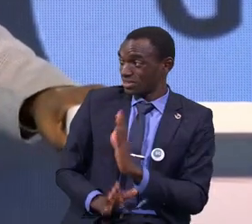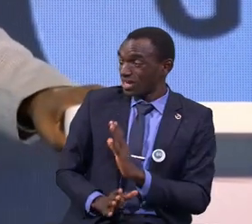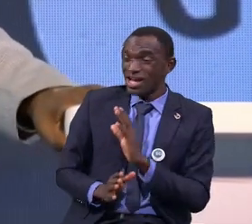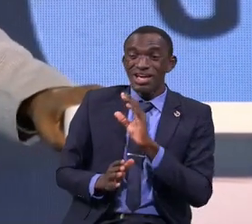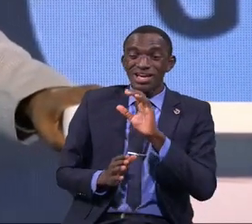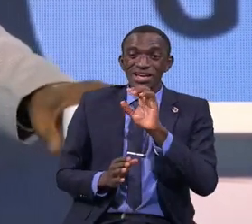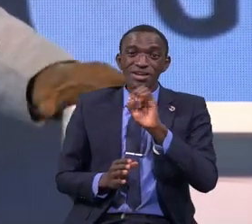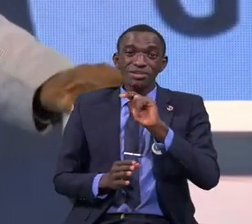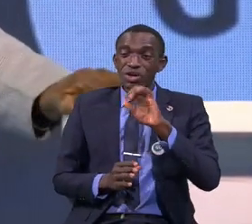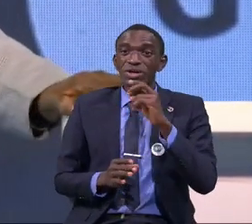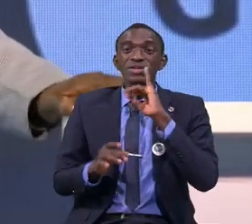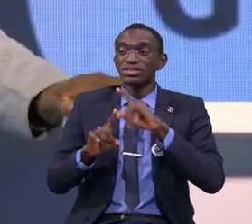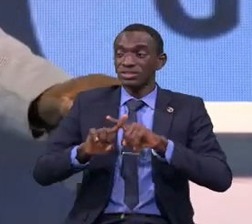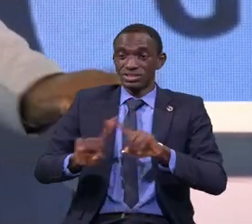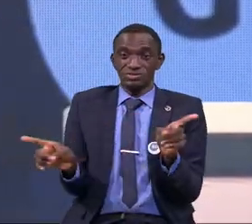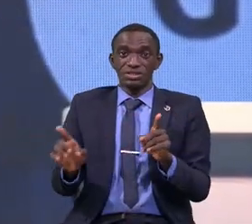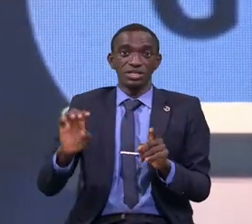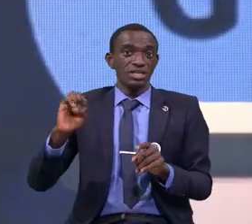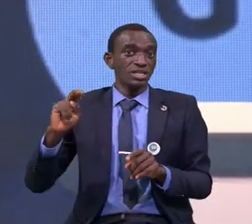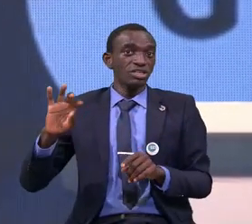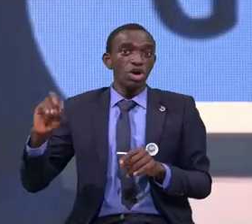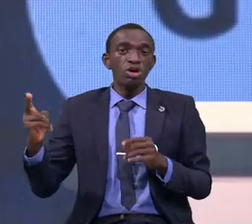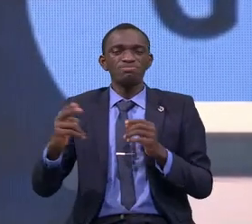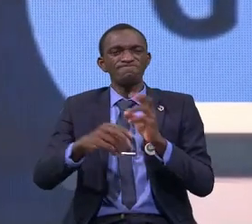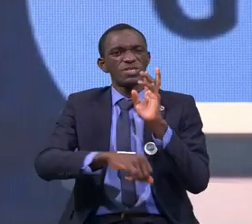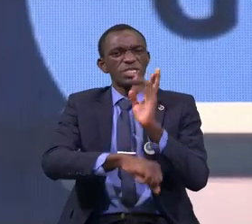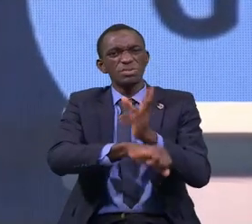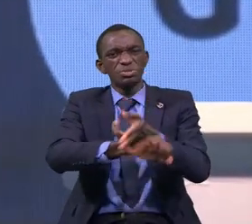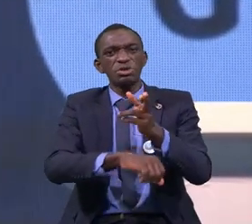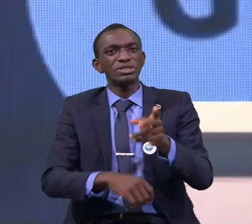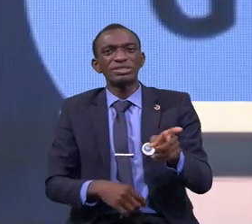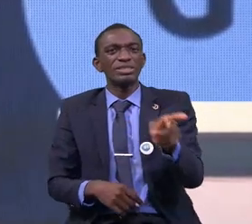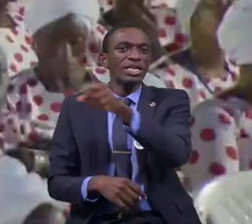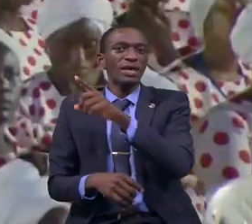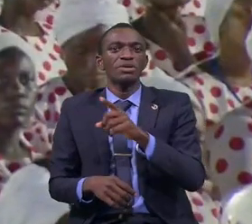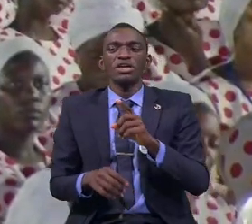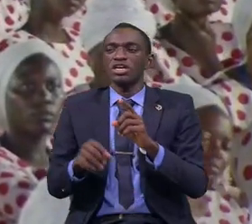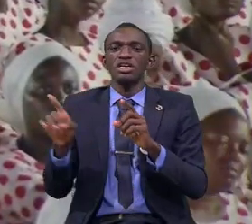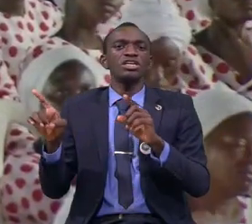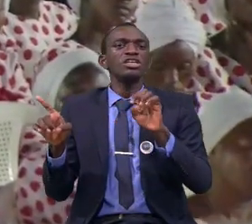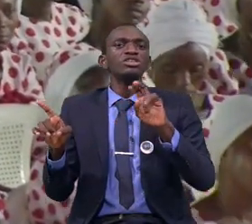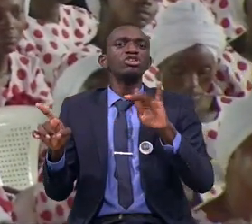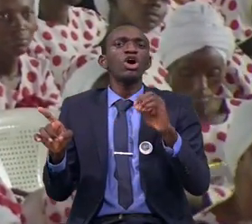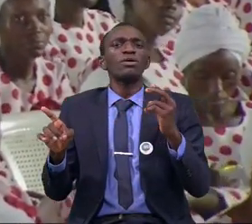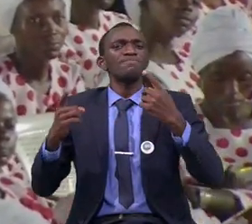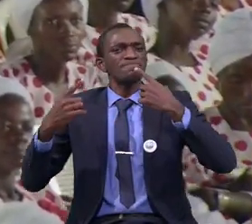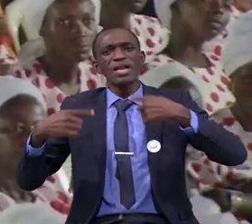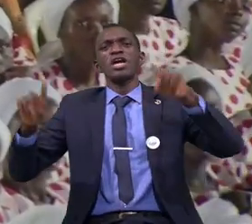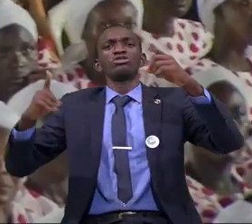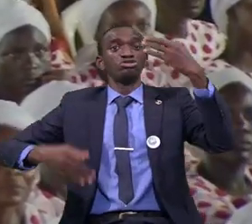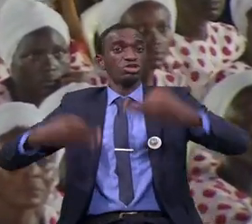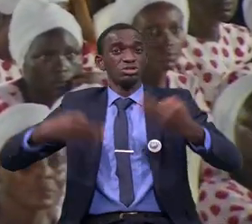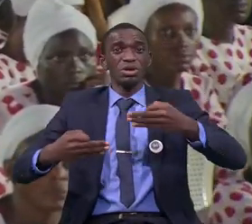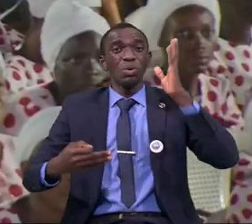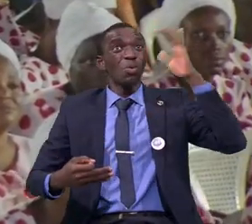Enoch rebuked them. Enoch said, judgment is coming. That God will come with